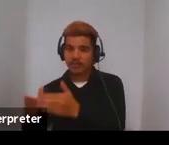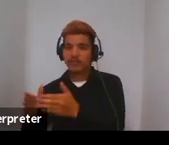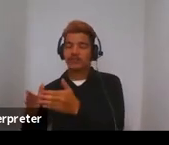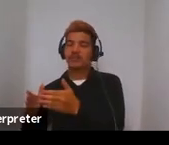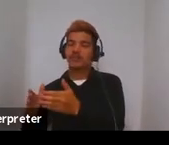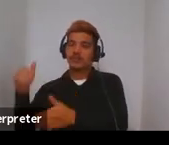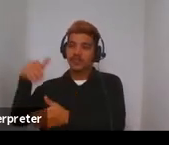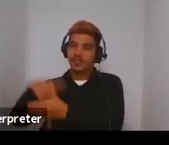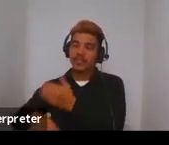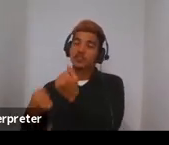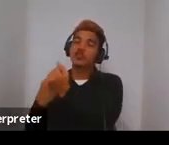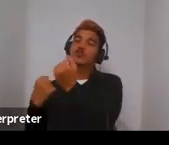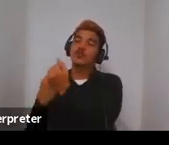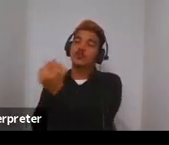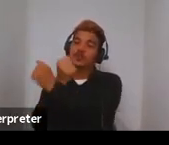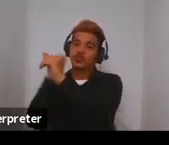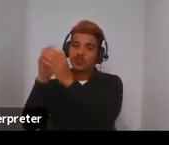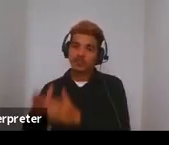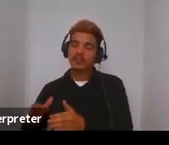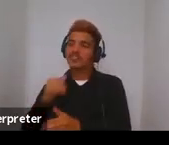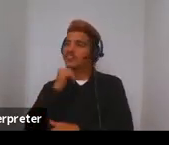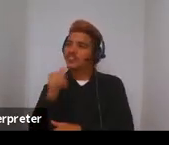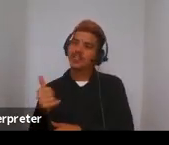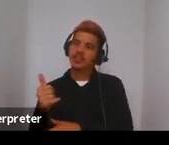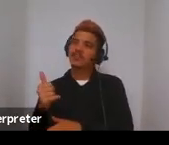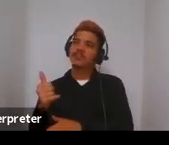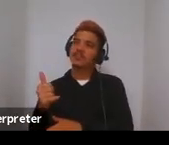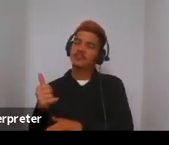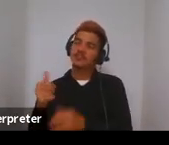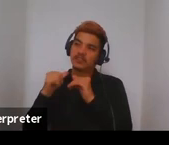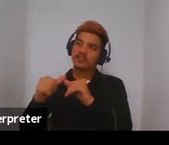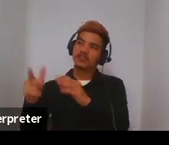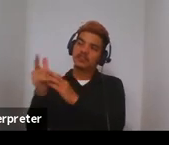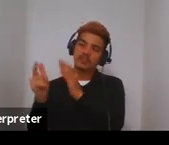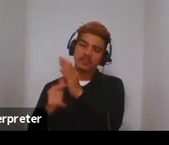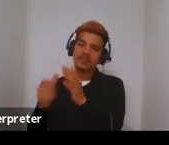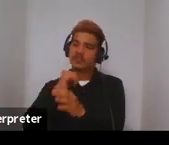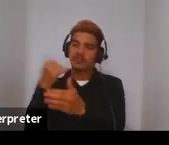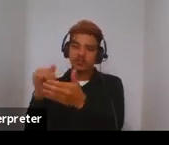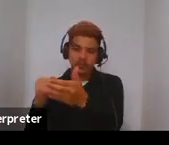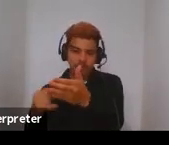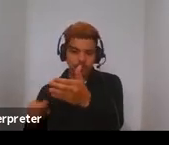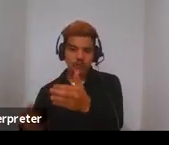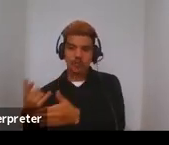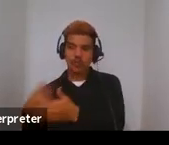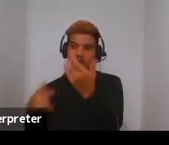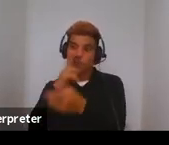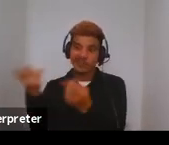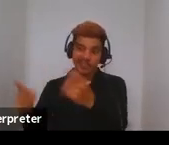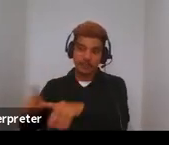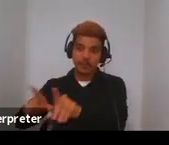it to support survivors, not to uphold the law, not to do an investigation and figure out what really happened, but just